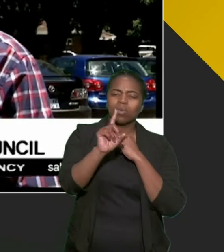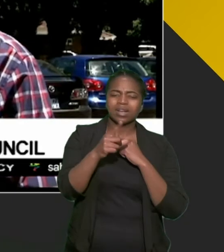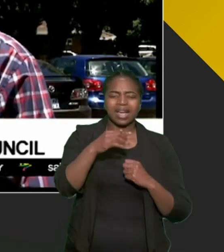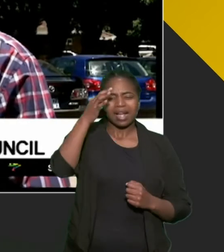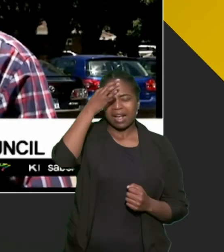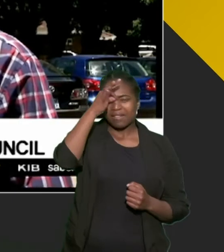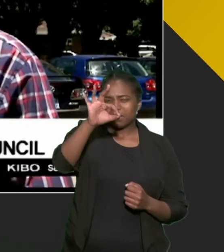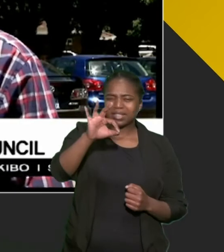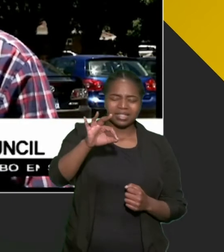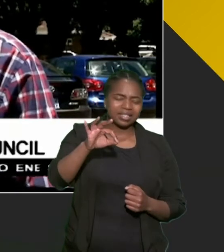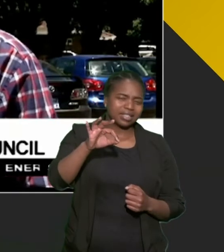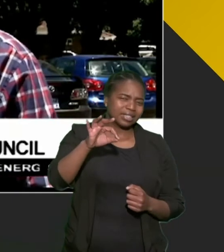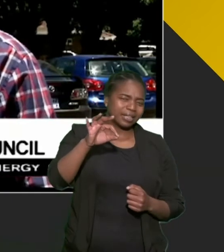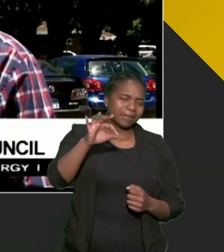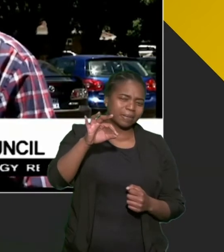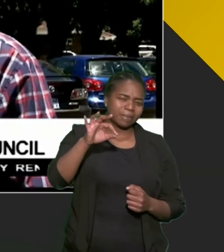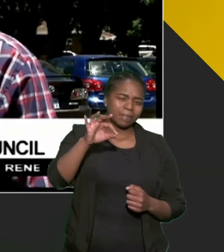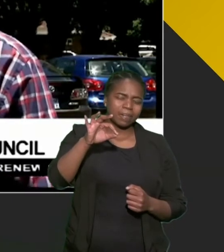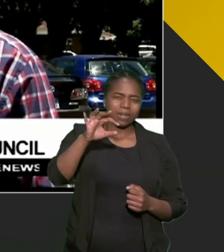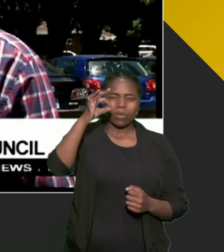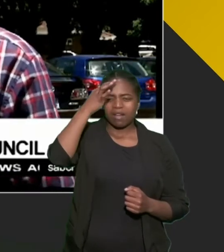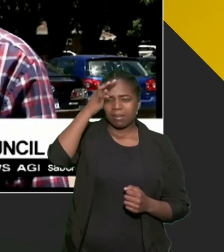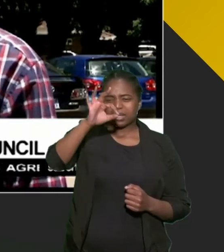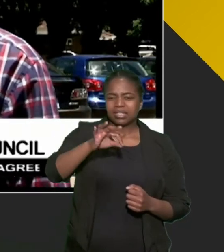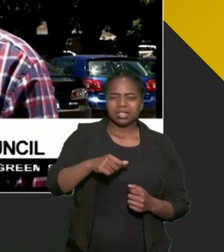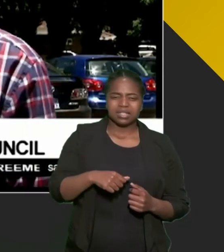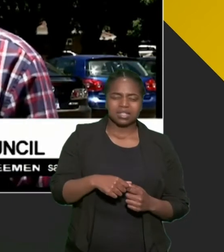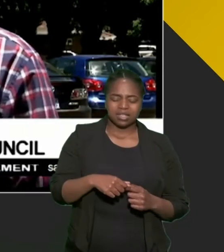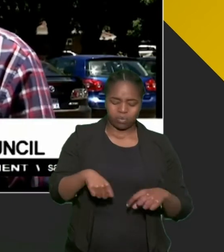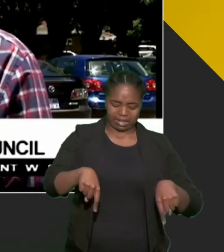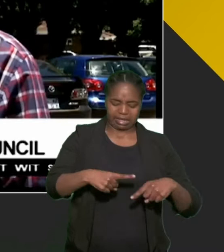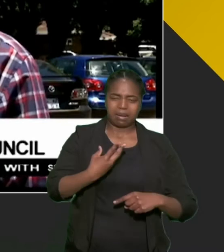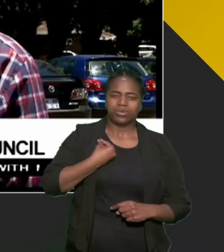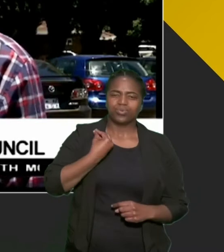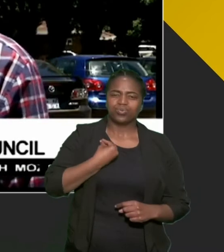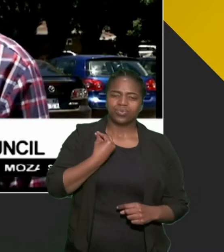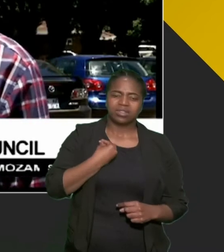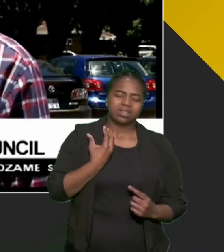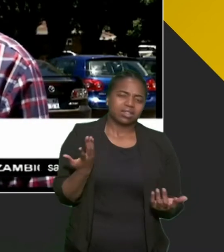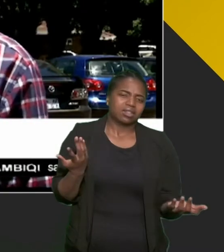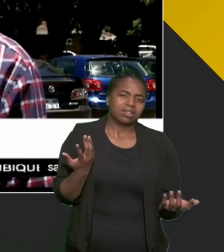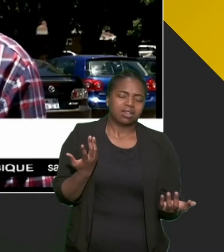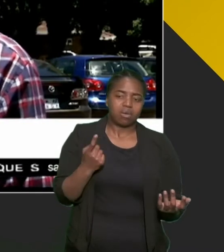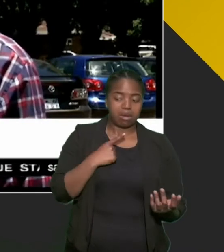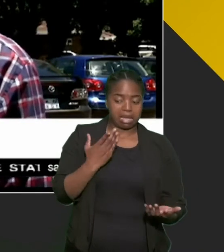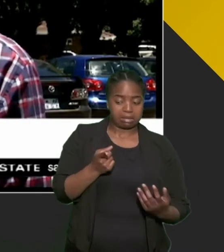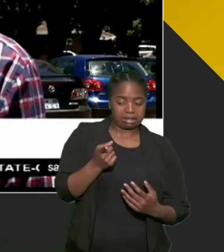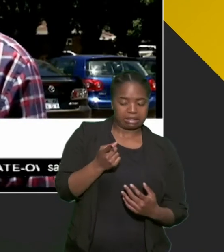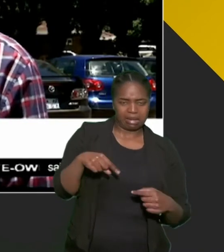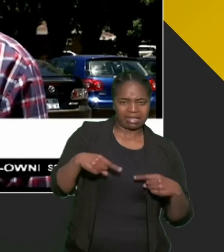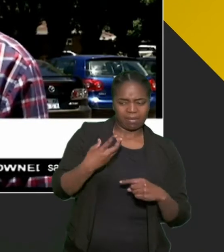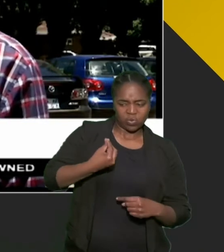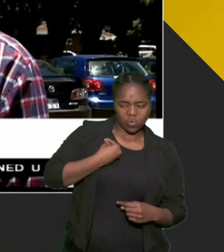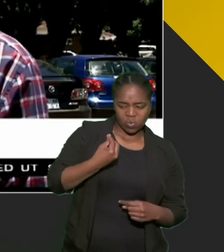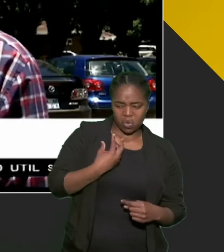government. It's very much afraid of the young people. Whether it's the potential that they see in them, the energy